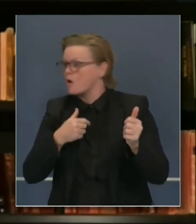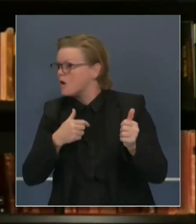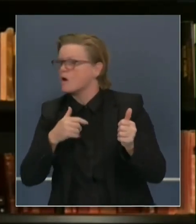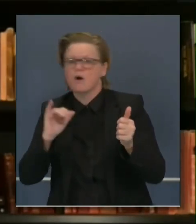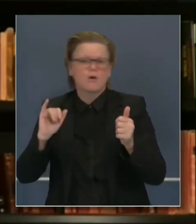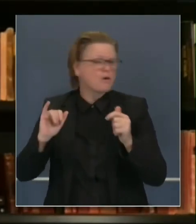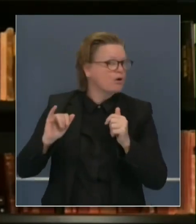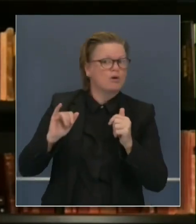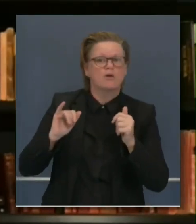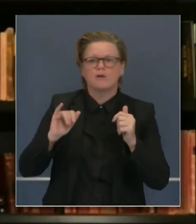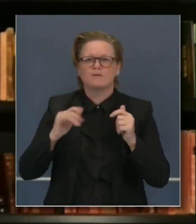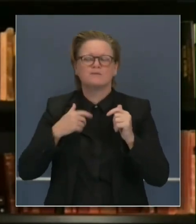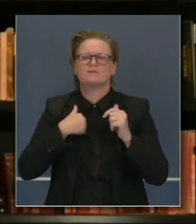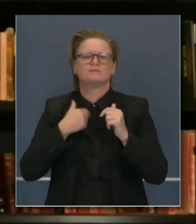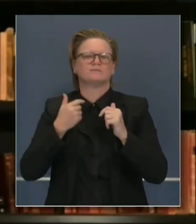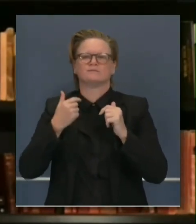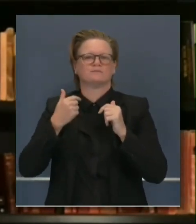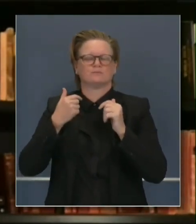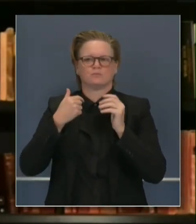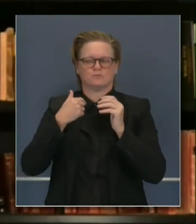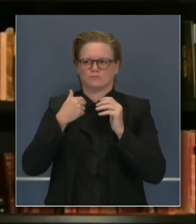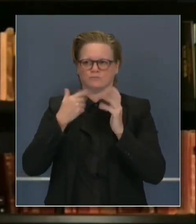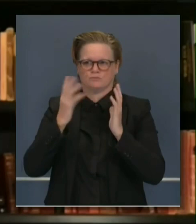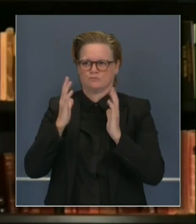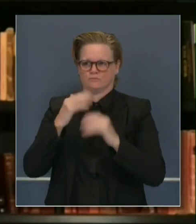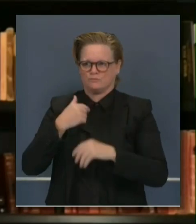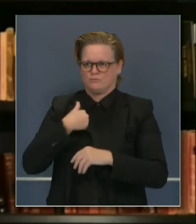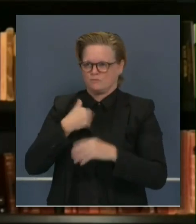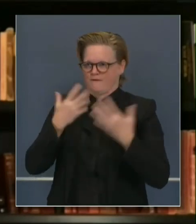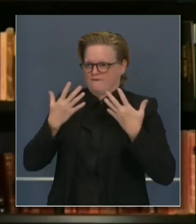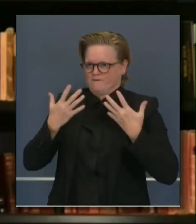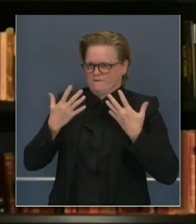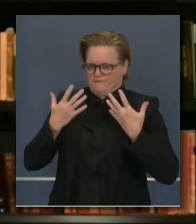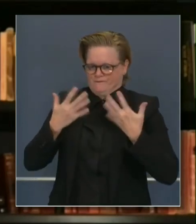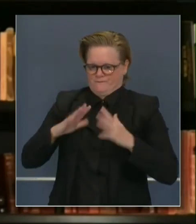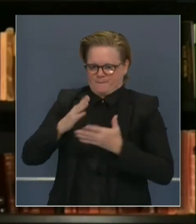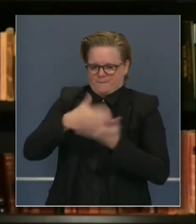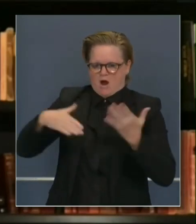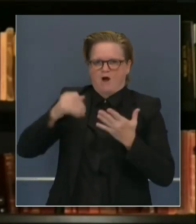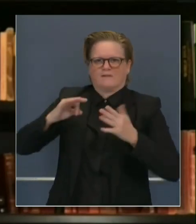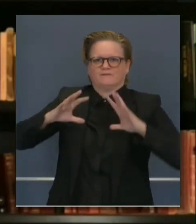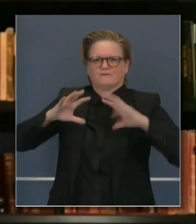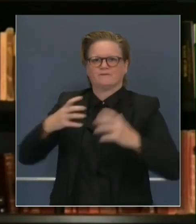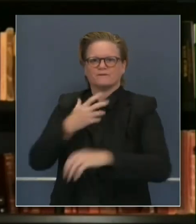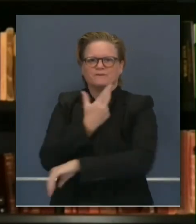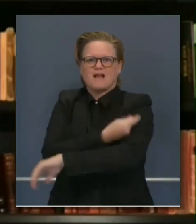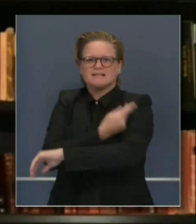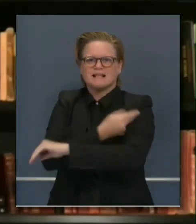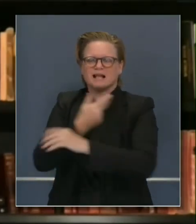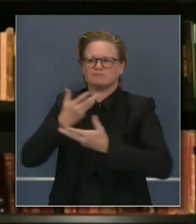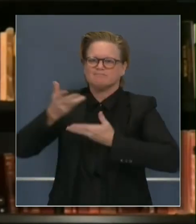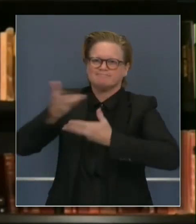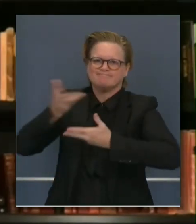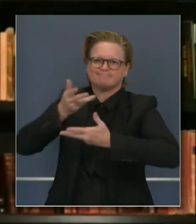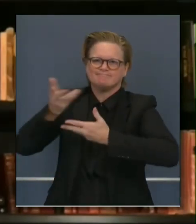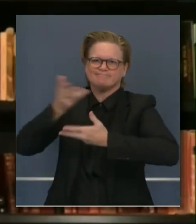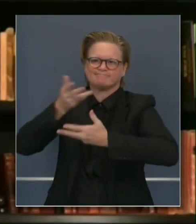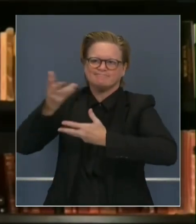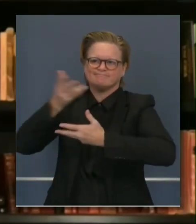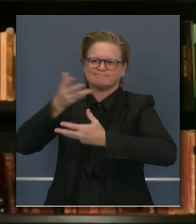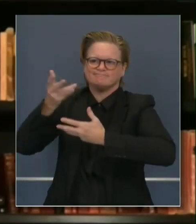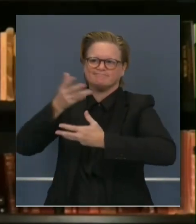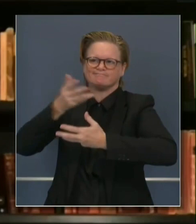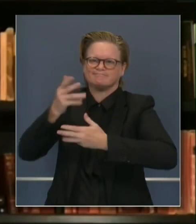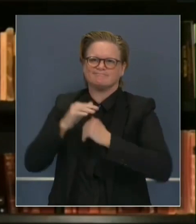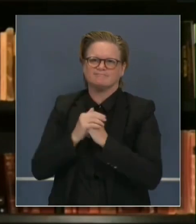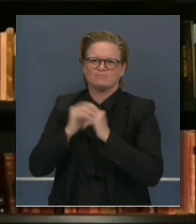will materialize. We have been part of this vaccine conversation as long or longer than almost any other state in